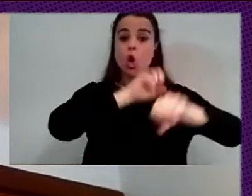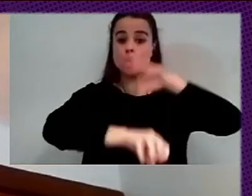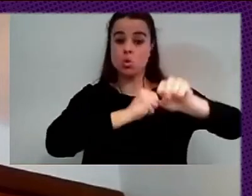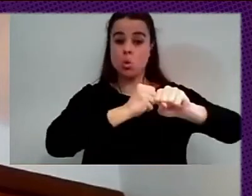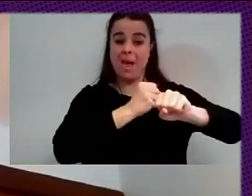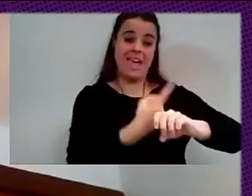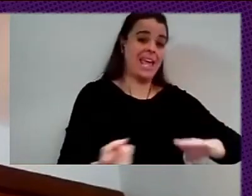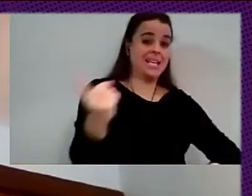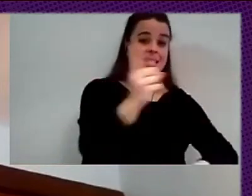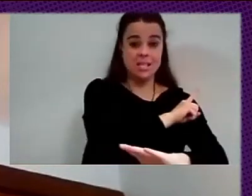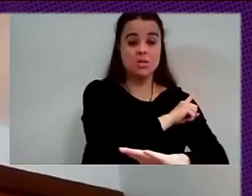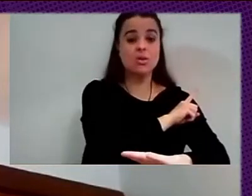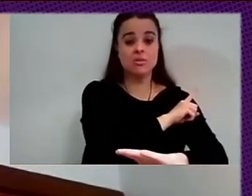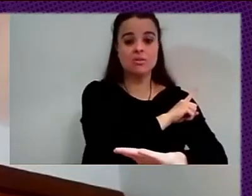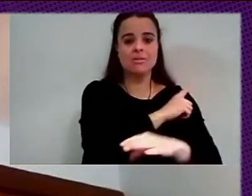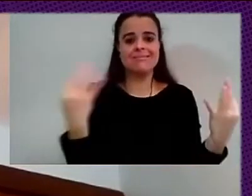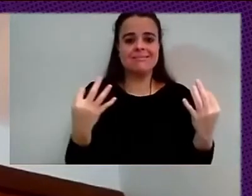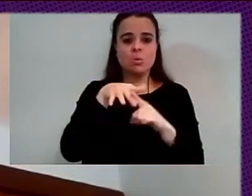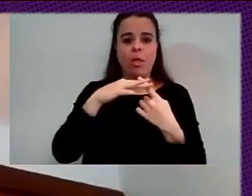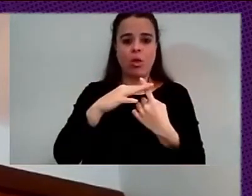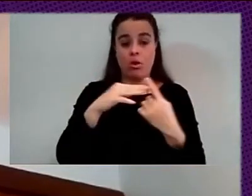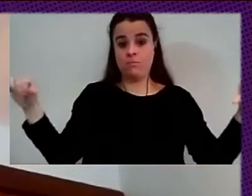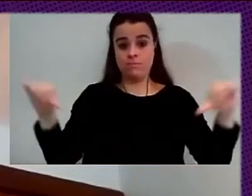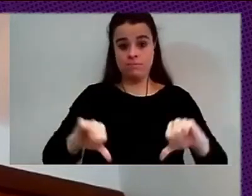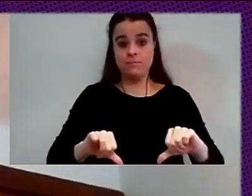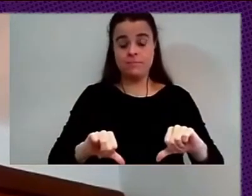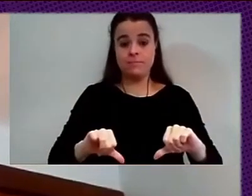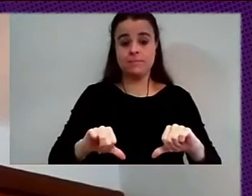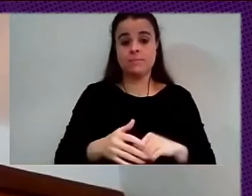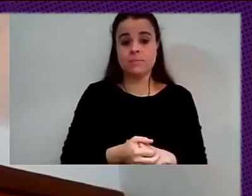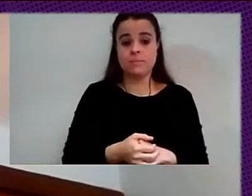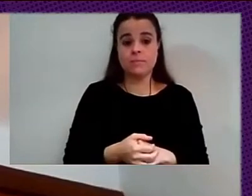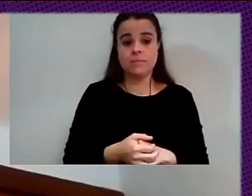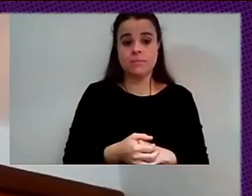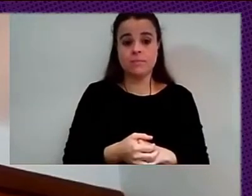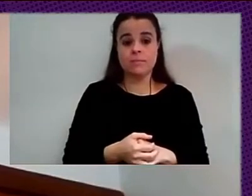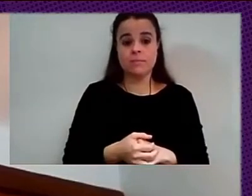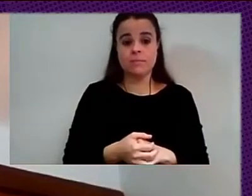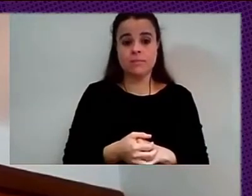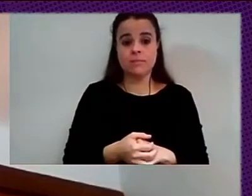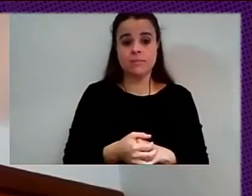also, so again, from the UN, on a per capita basis,